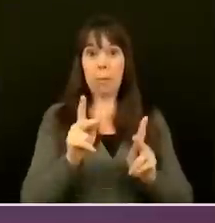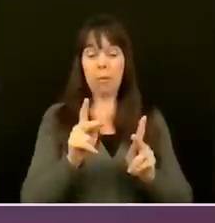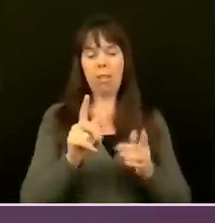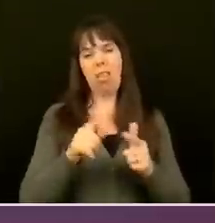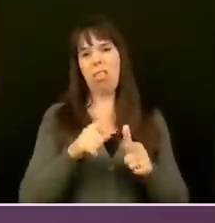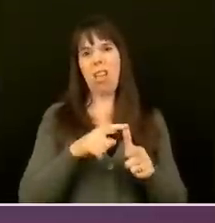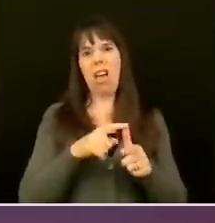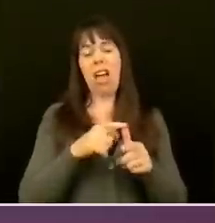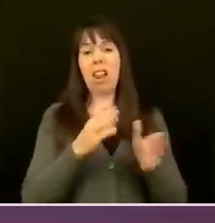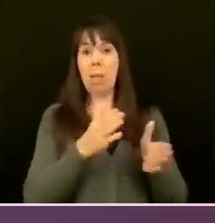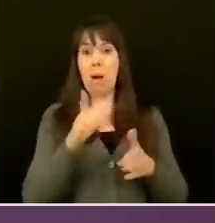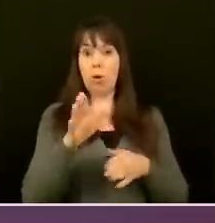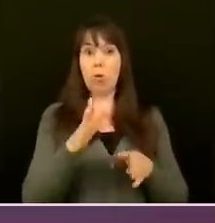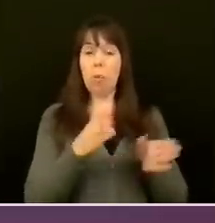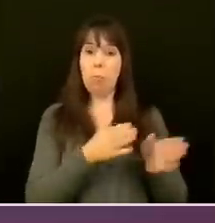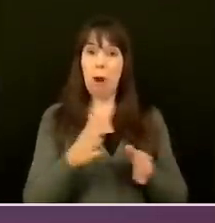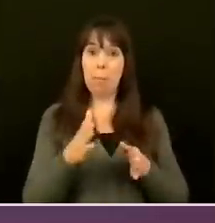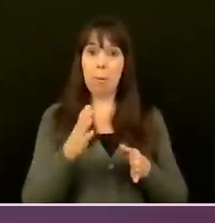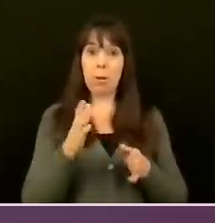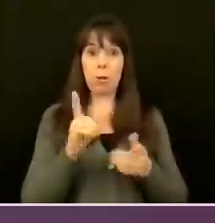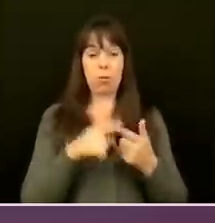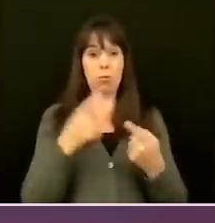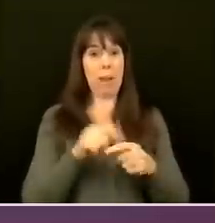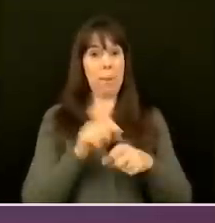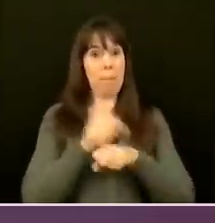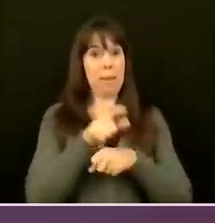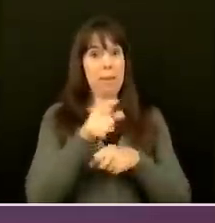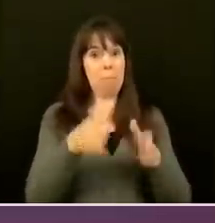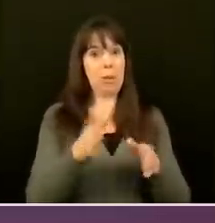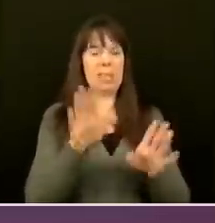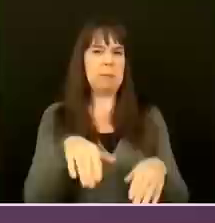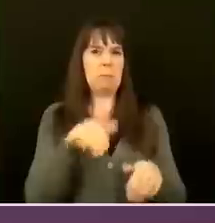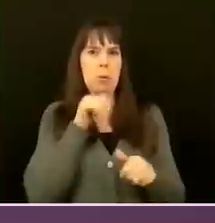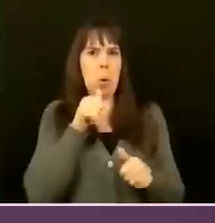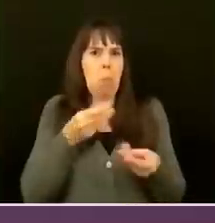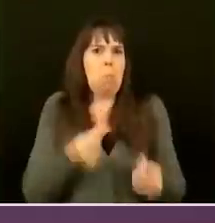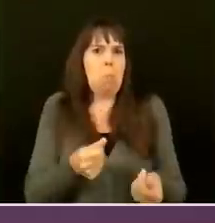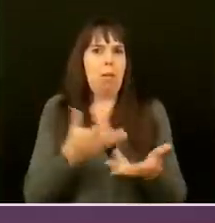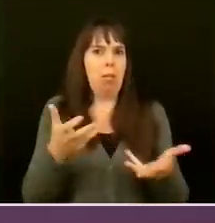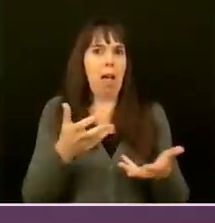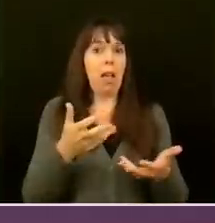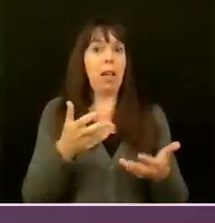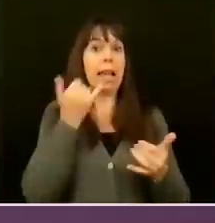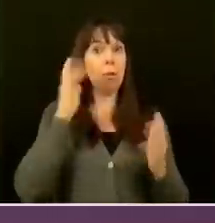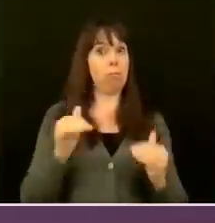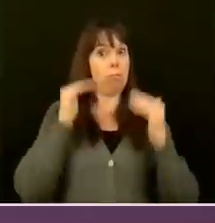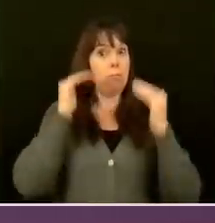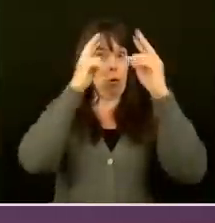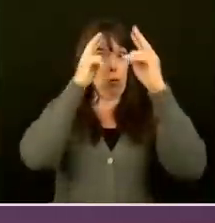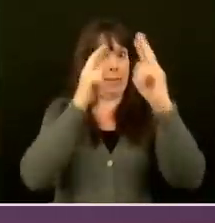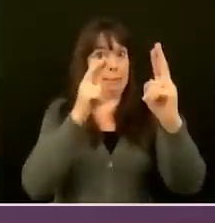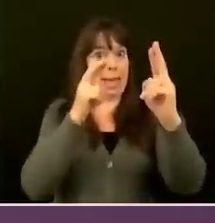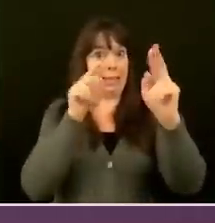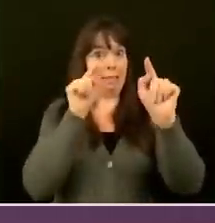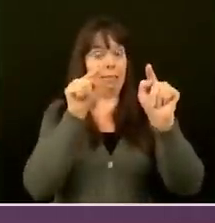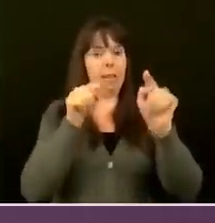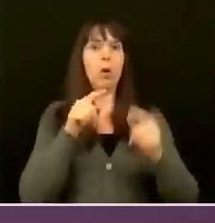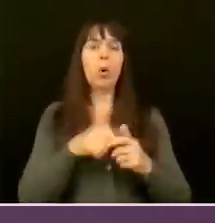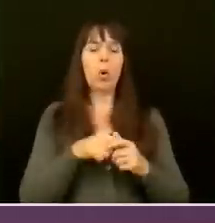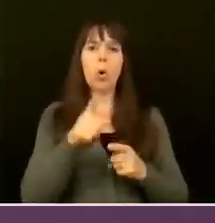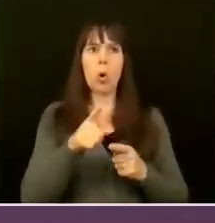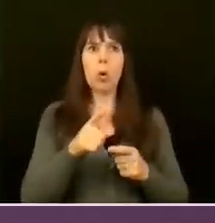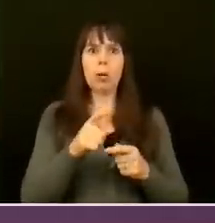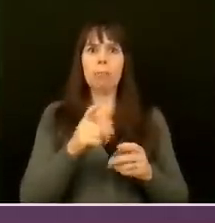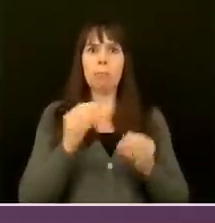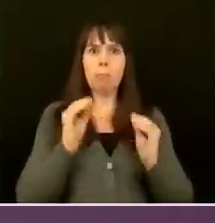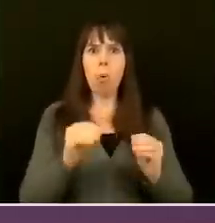amount of preparation that you put in to beat that person is gonna be low. You got a high level of respect for somebody, you're gonna have a